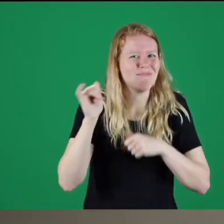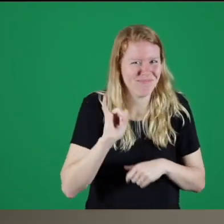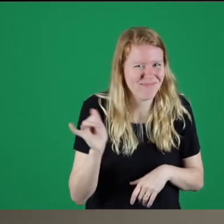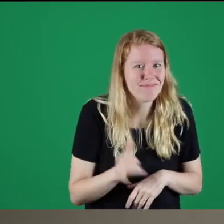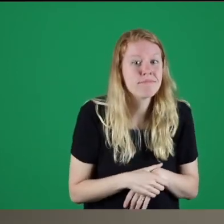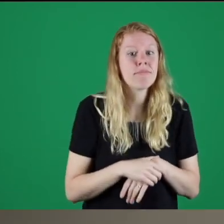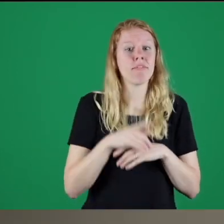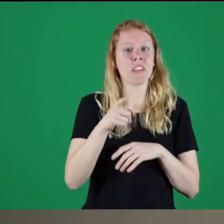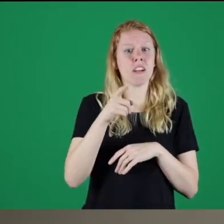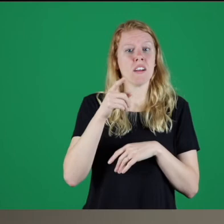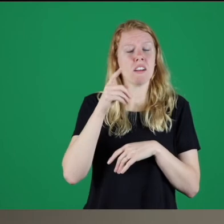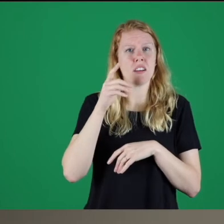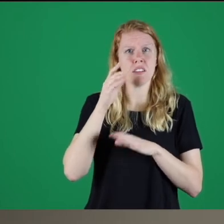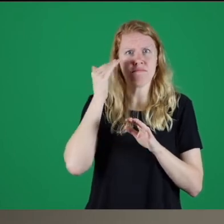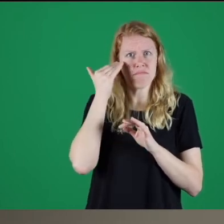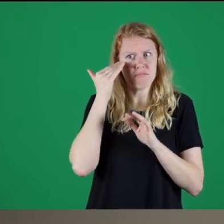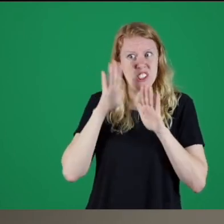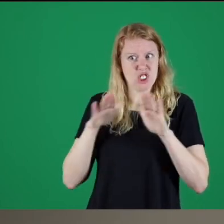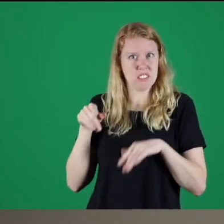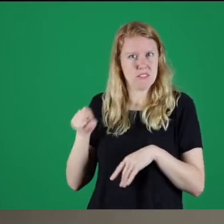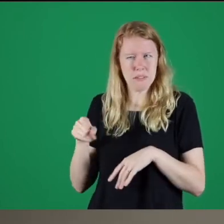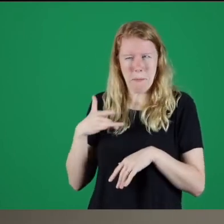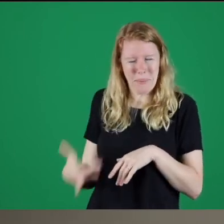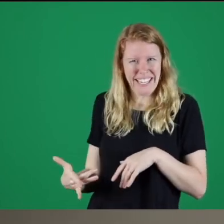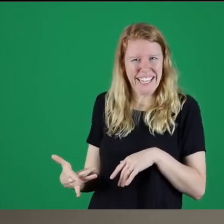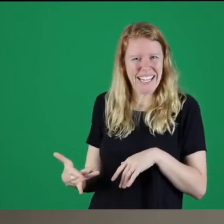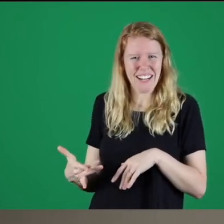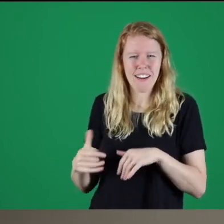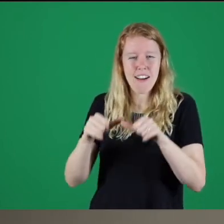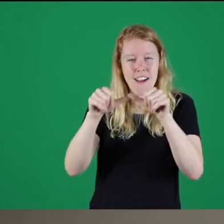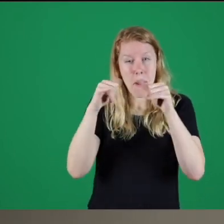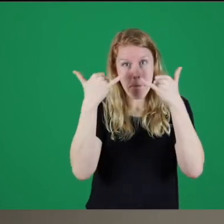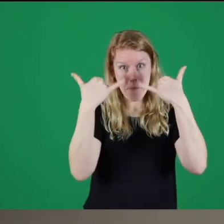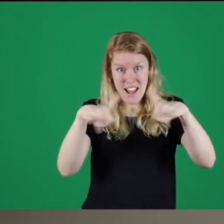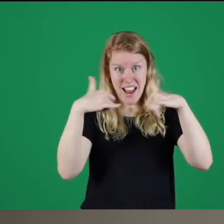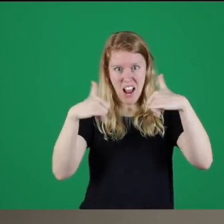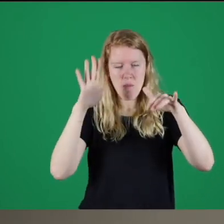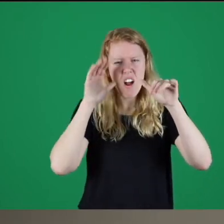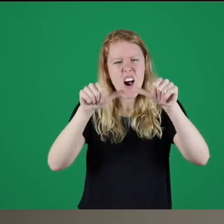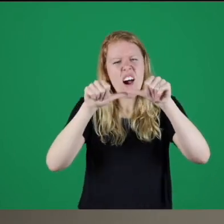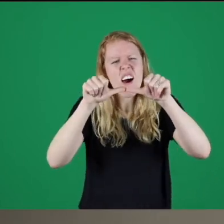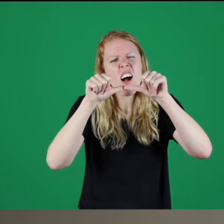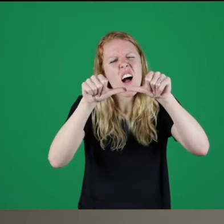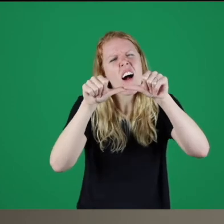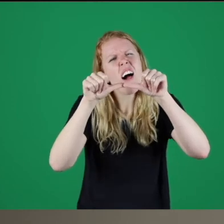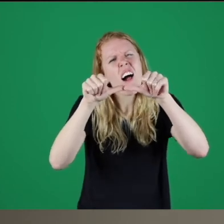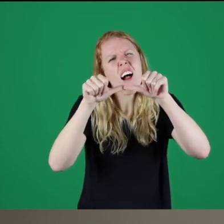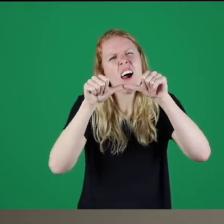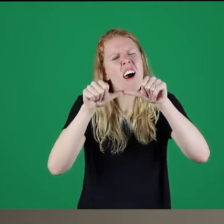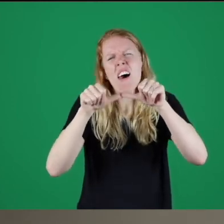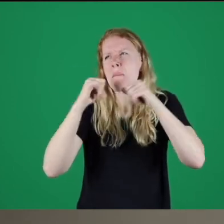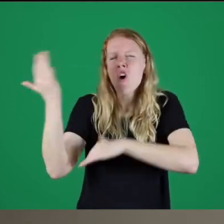Now, I don't know if you know this about children, but just let me advise you. When it comes to playing, children